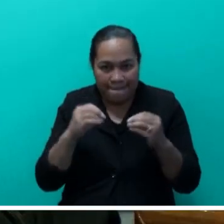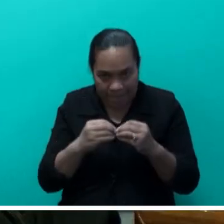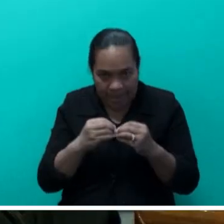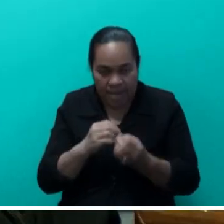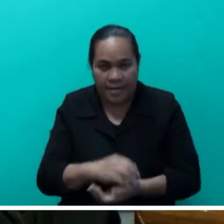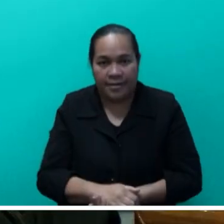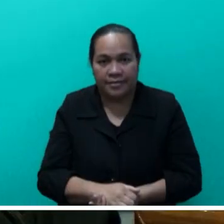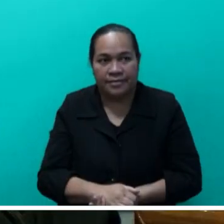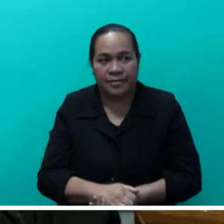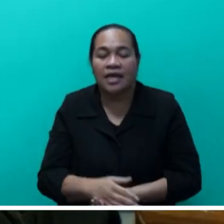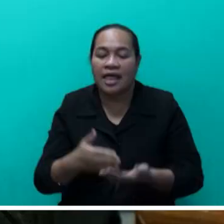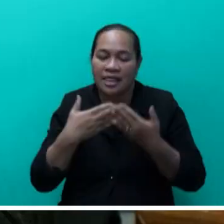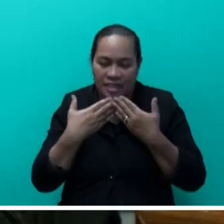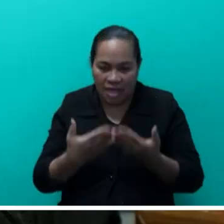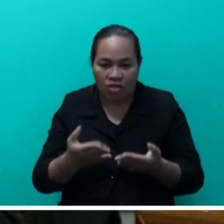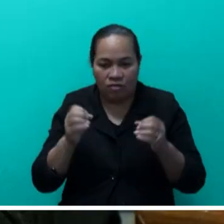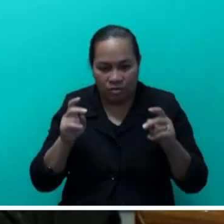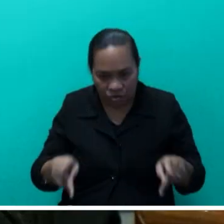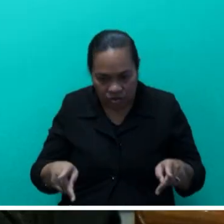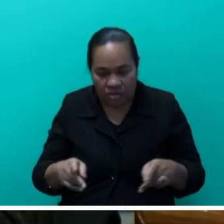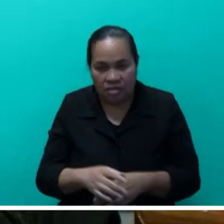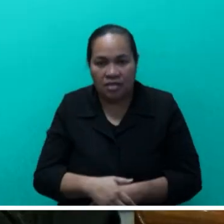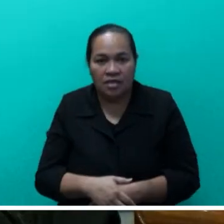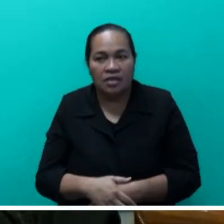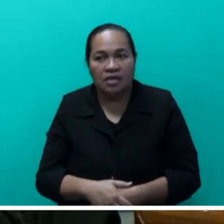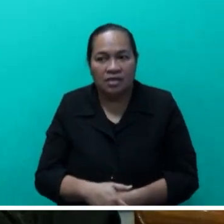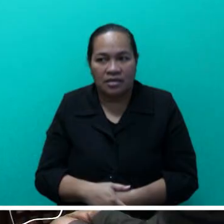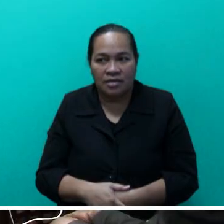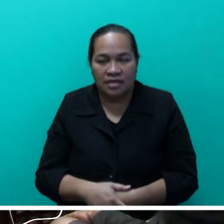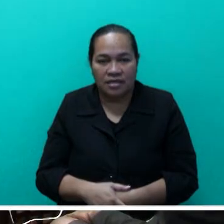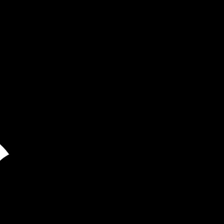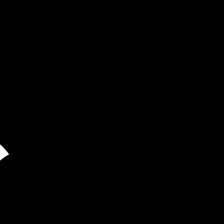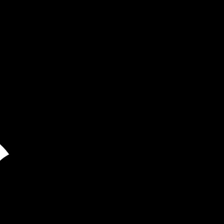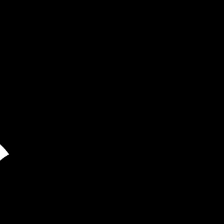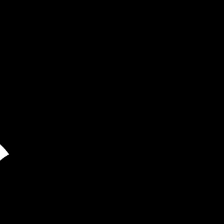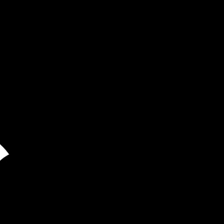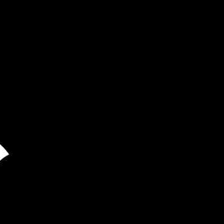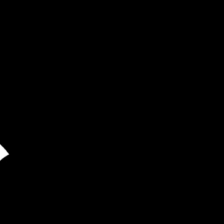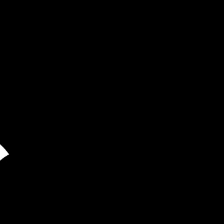it's an honor for the opportunity to speak on the Ministry of Justice. Nagwali.